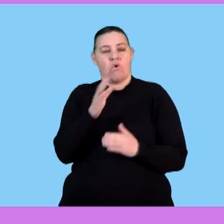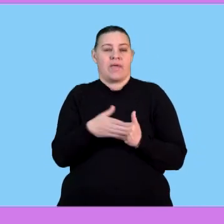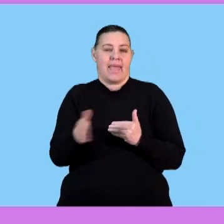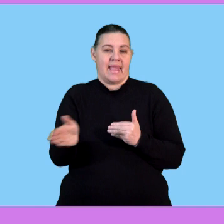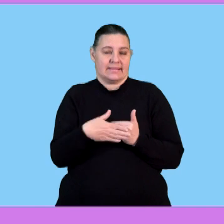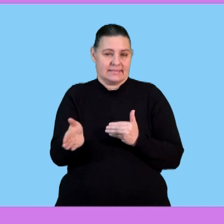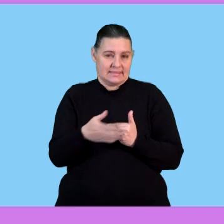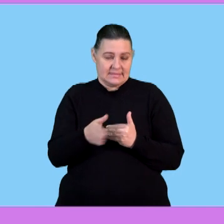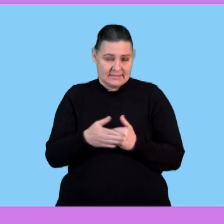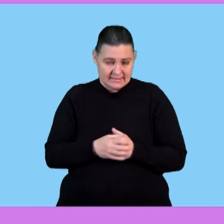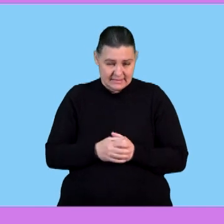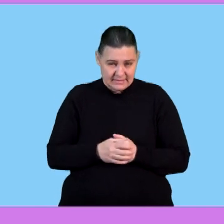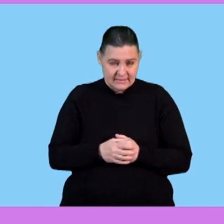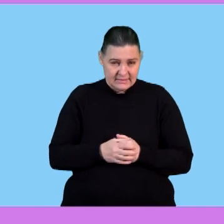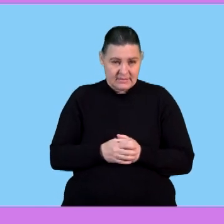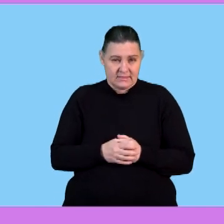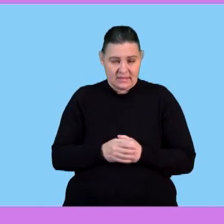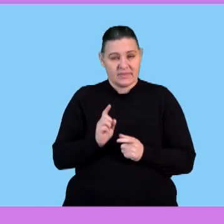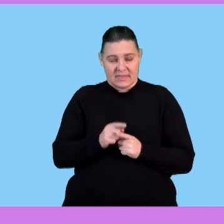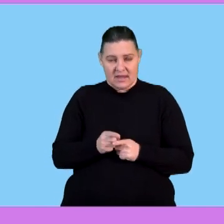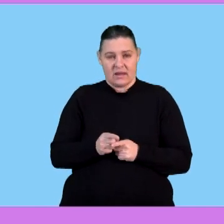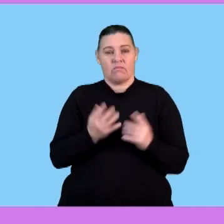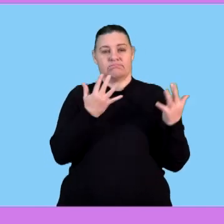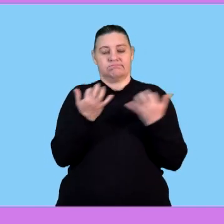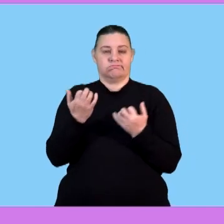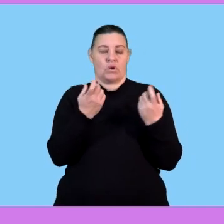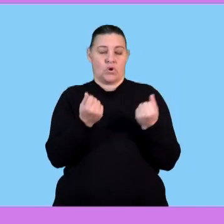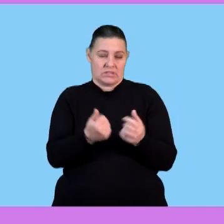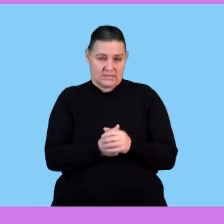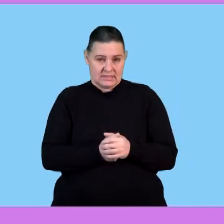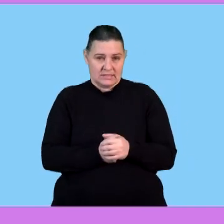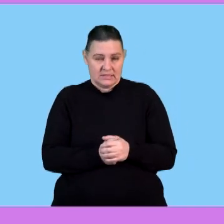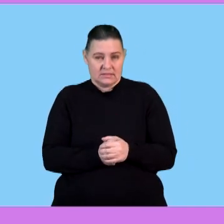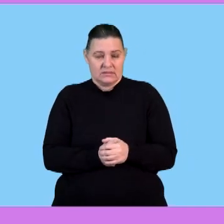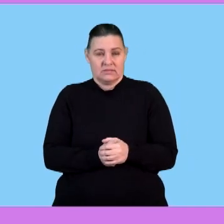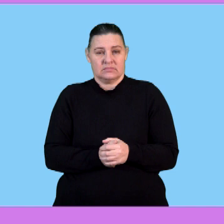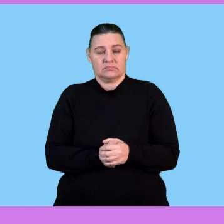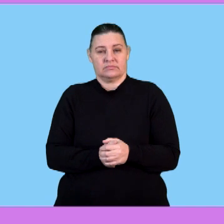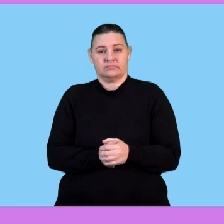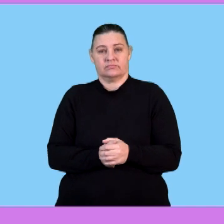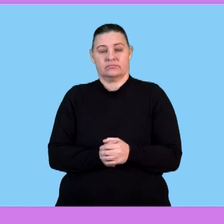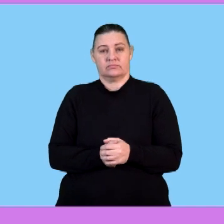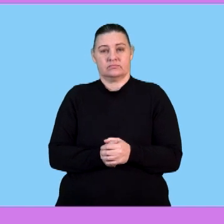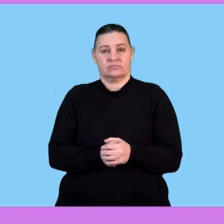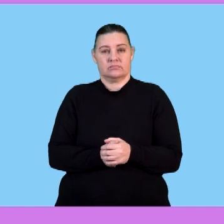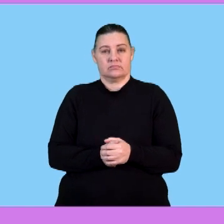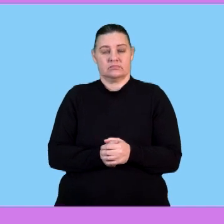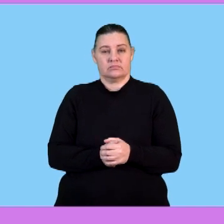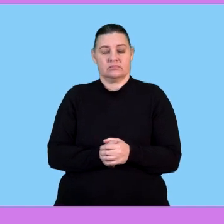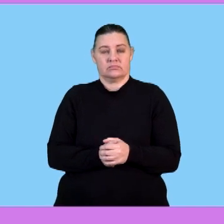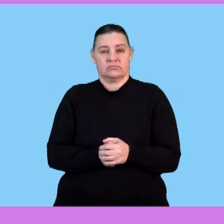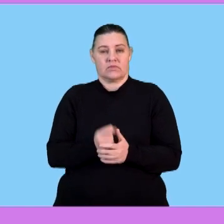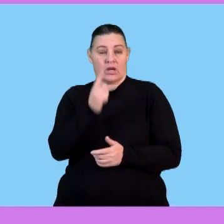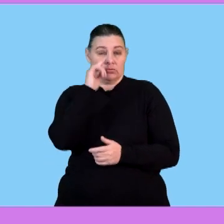gate. And then after that, we can work out the cost. So what I'm going to do now is I'm